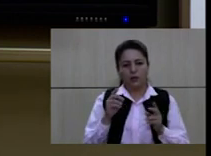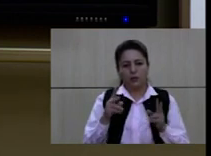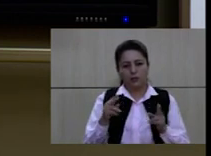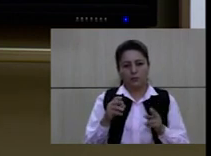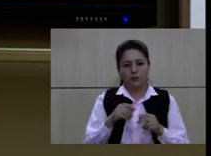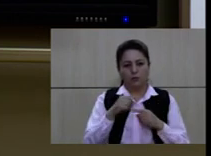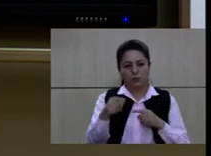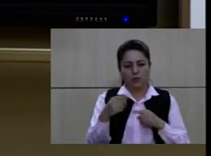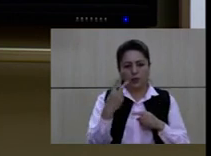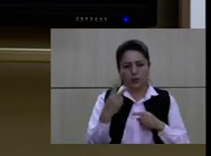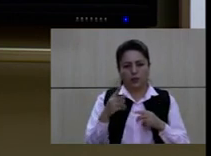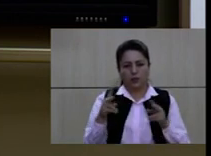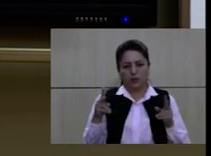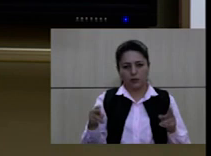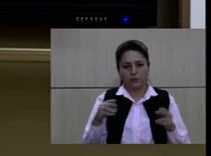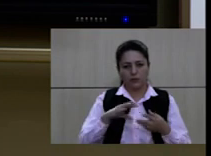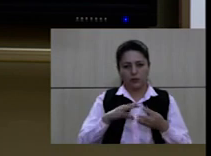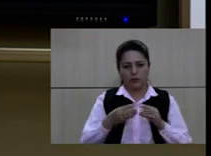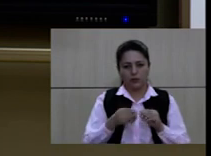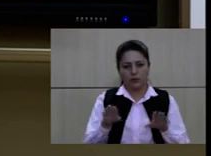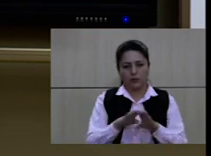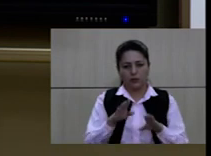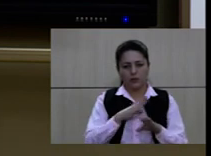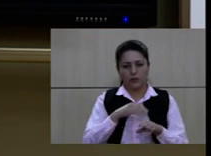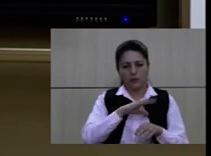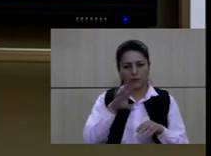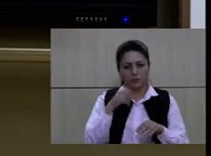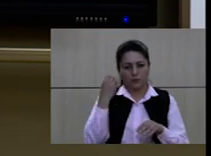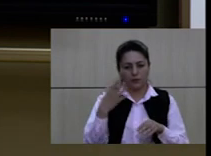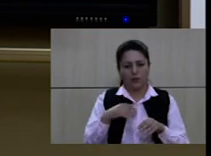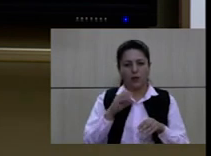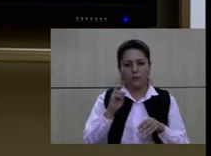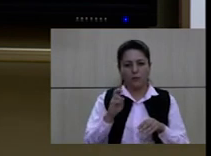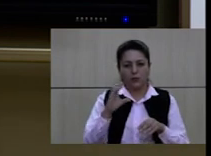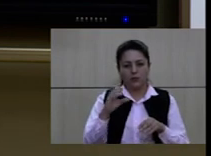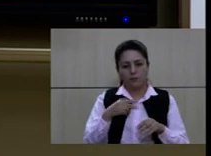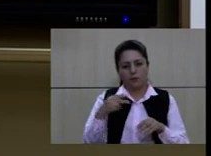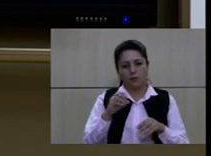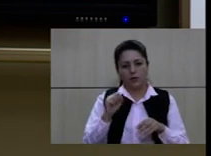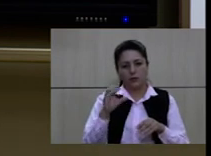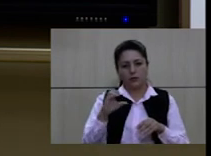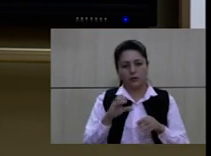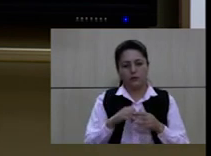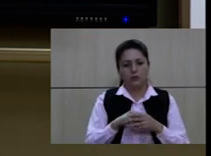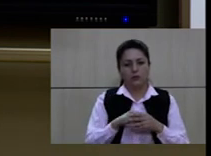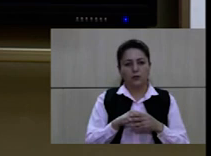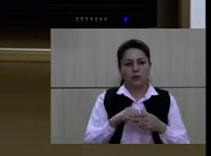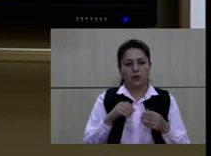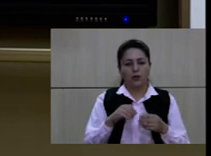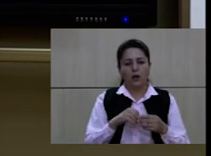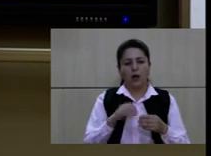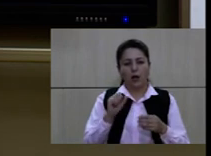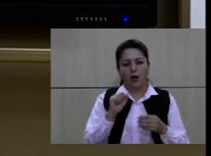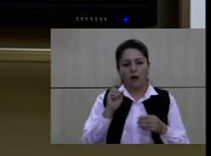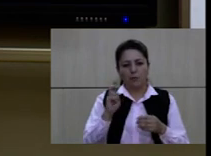ikkita kichik kesmani yig'indisiga tengligini biz bilamiz. Ya'ni BC barobar AC qo'shilgan AB